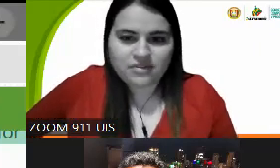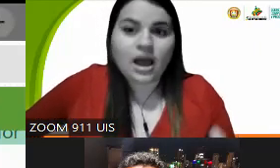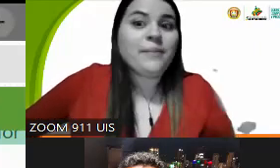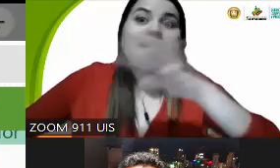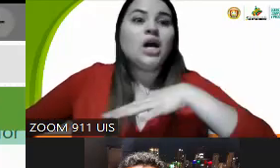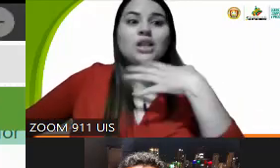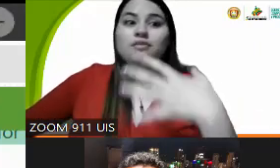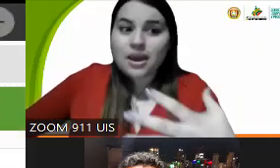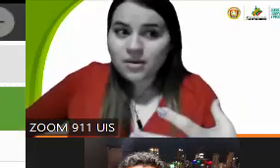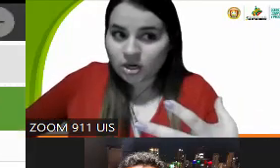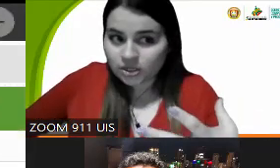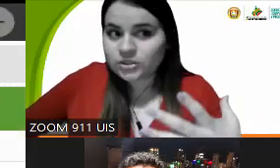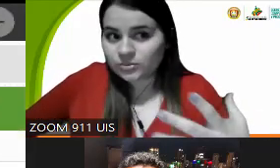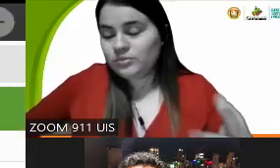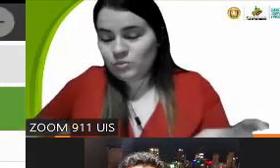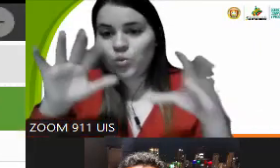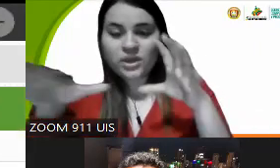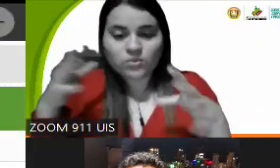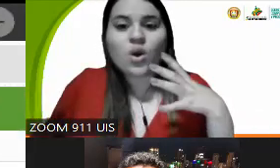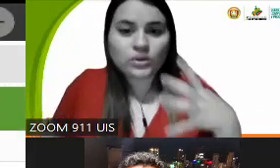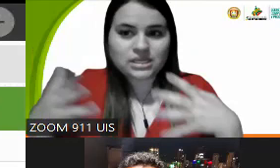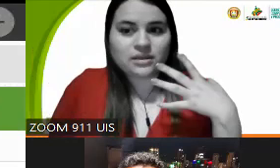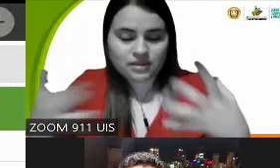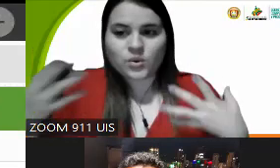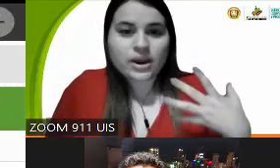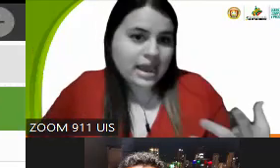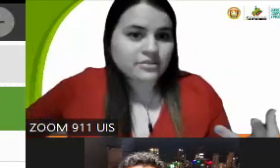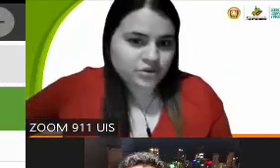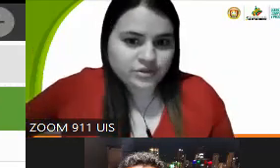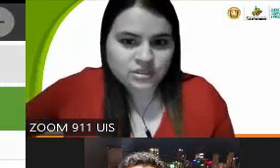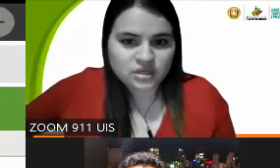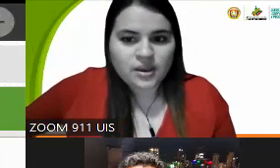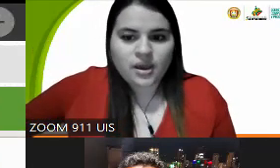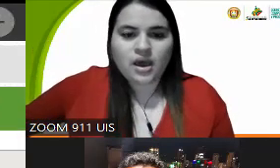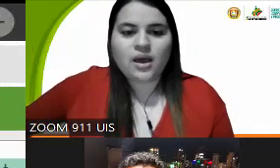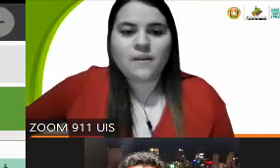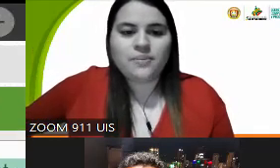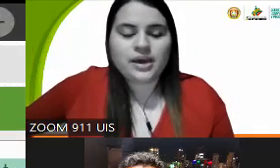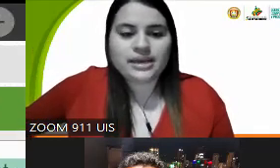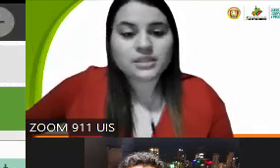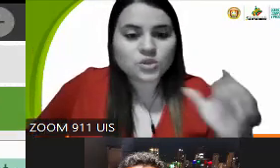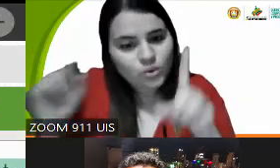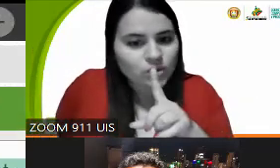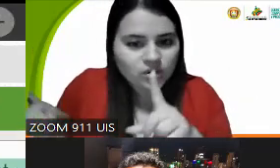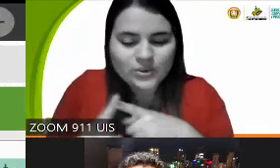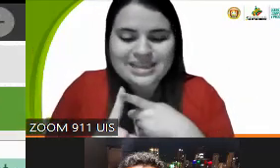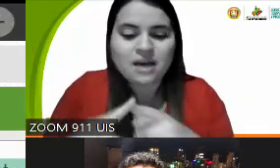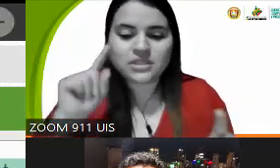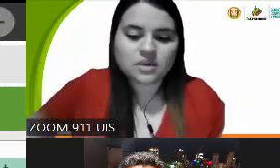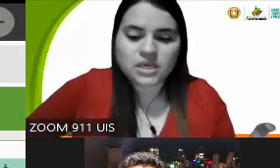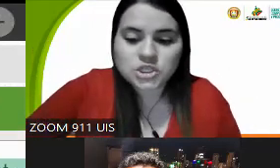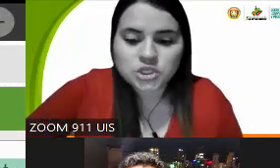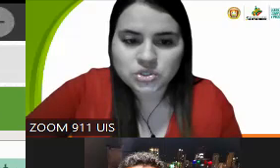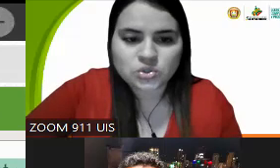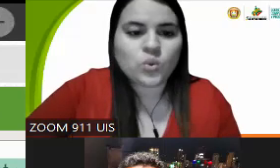you don't have it. I mean, all of them are, we wrote the correct answers. But it's Moodle who is